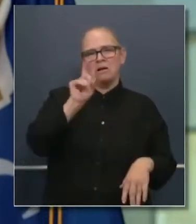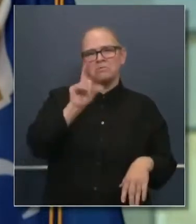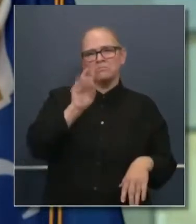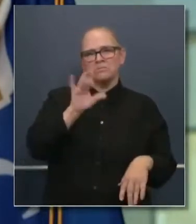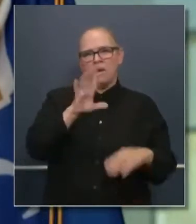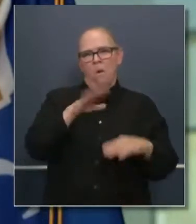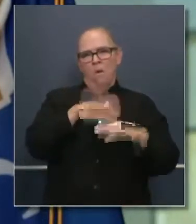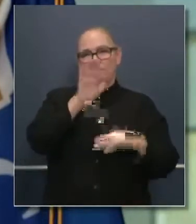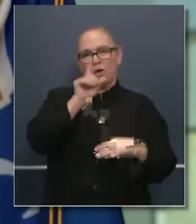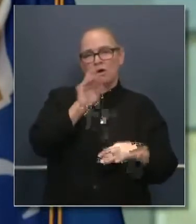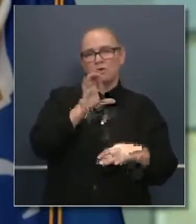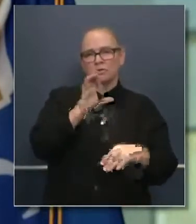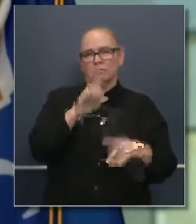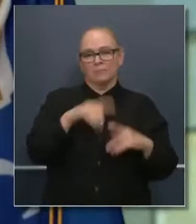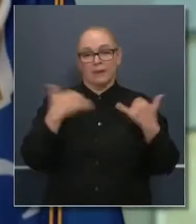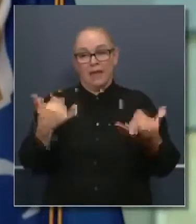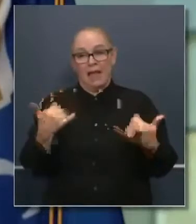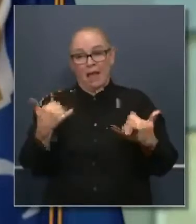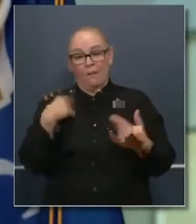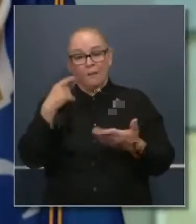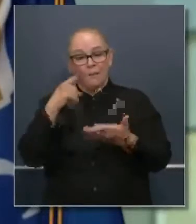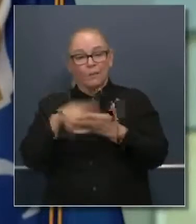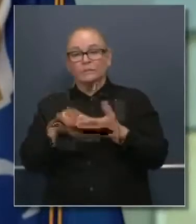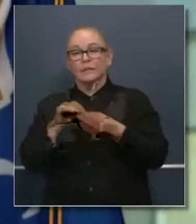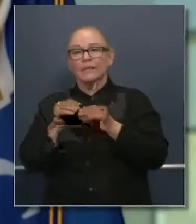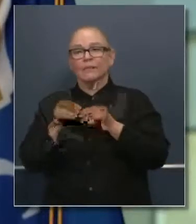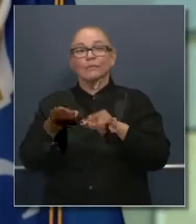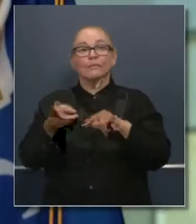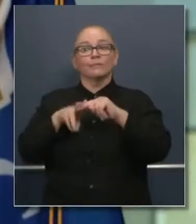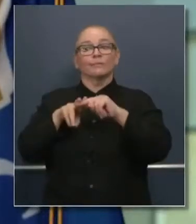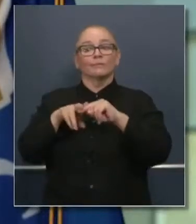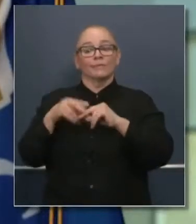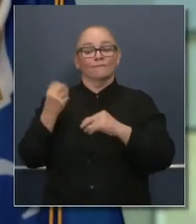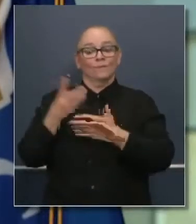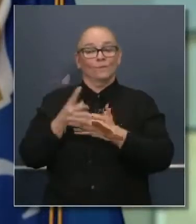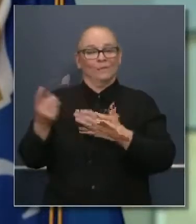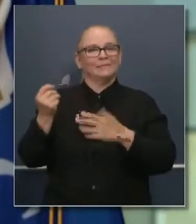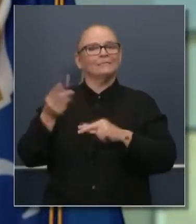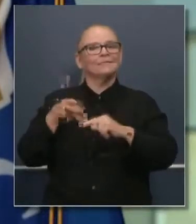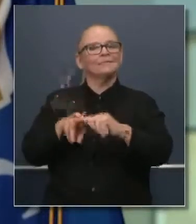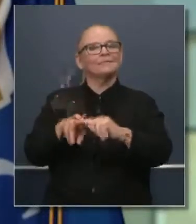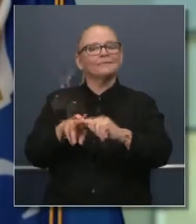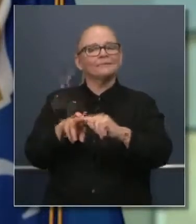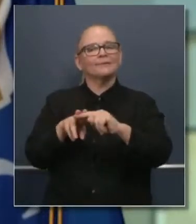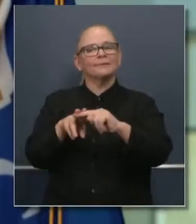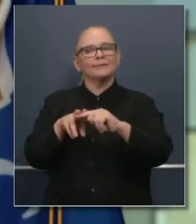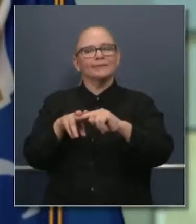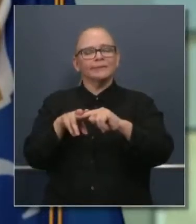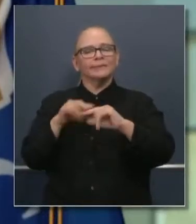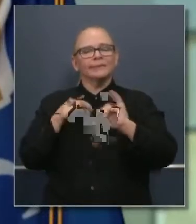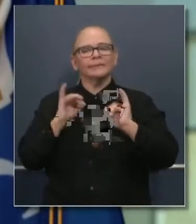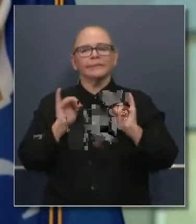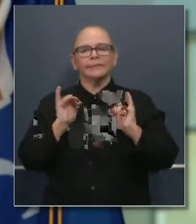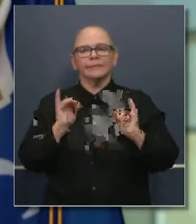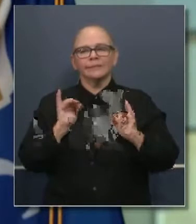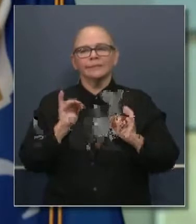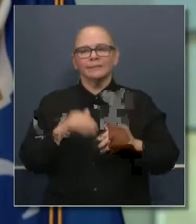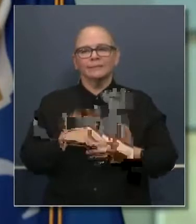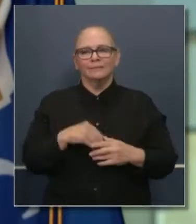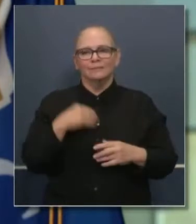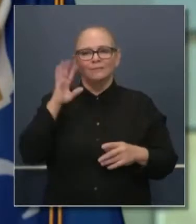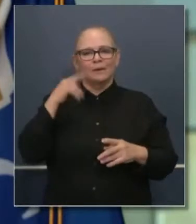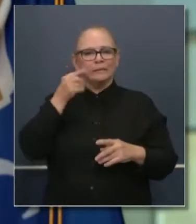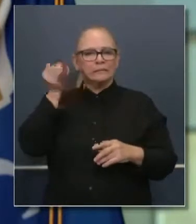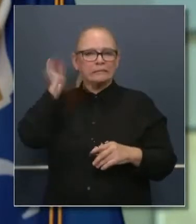with the increase we've experienced over the last few weeks, the lagging indicator always in terms